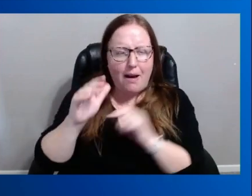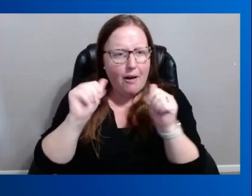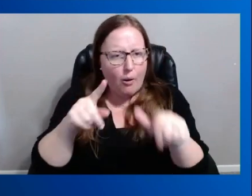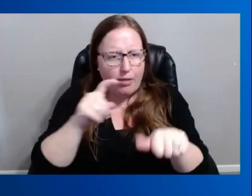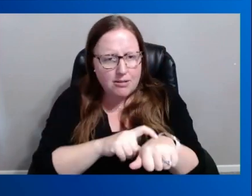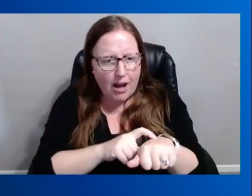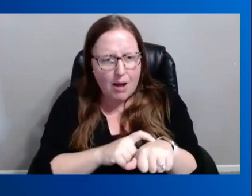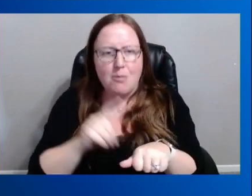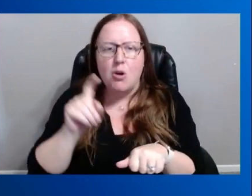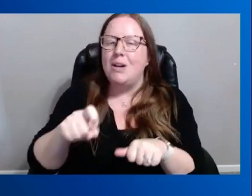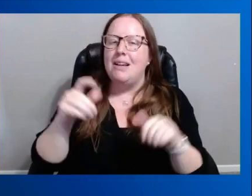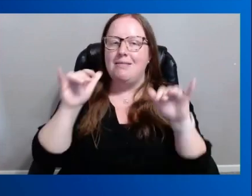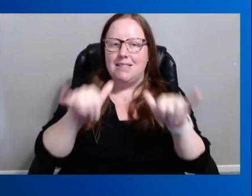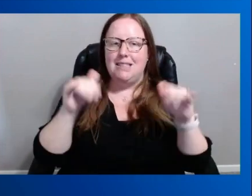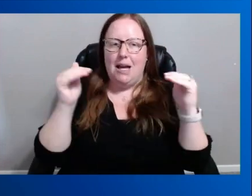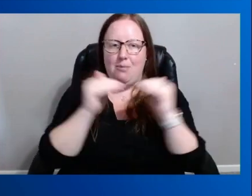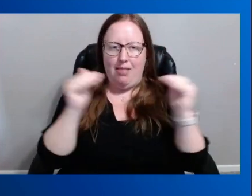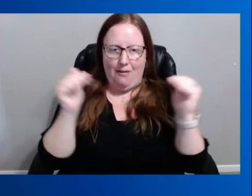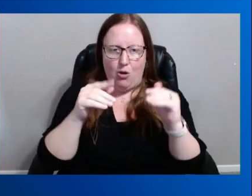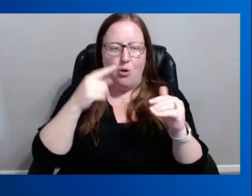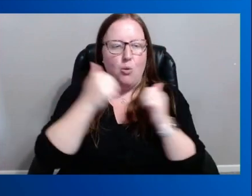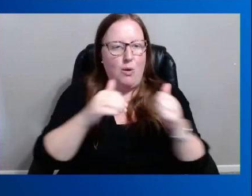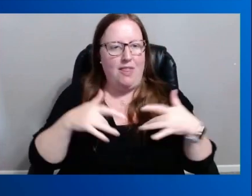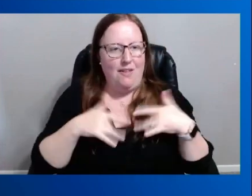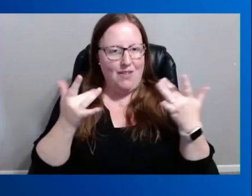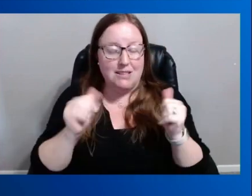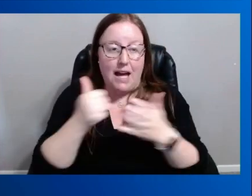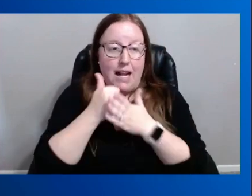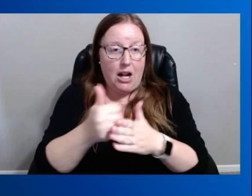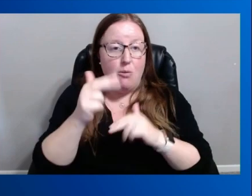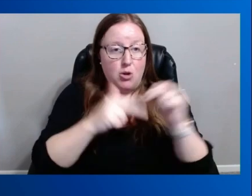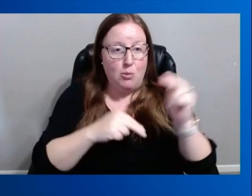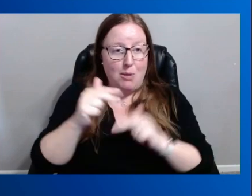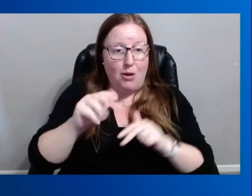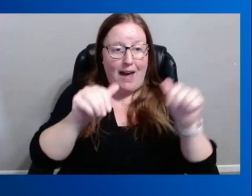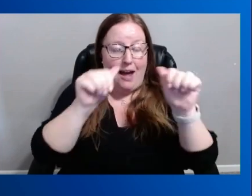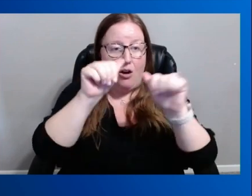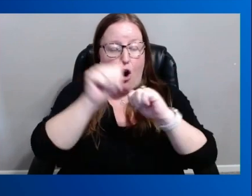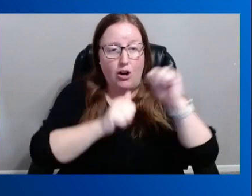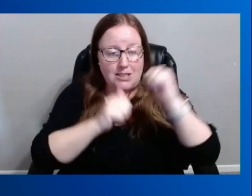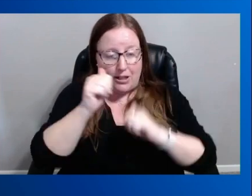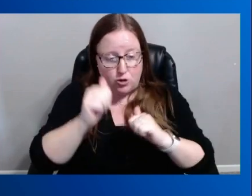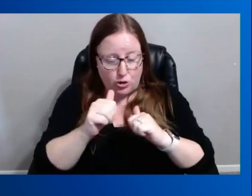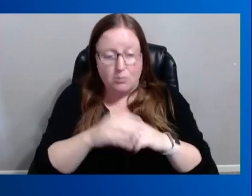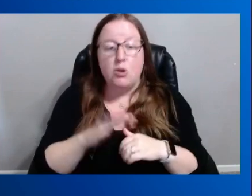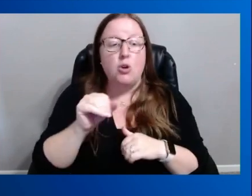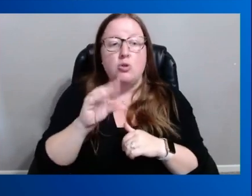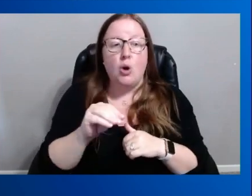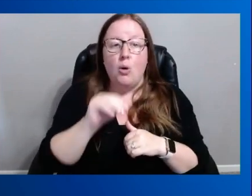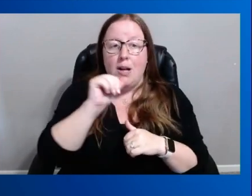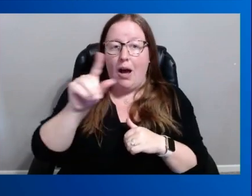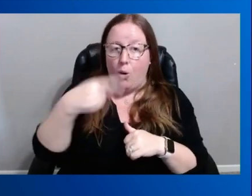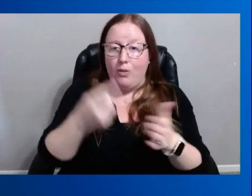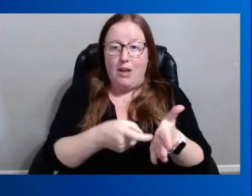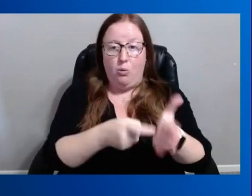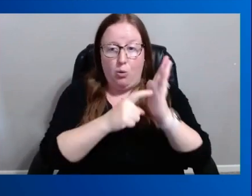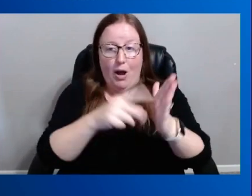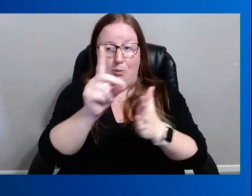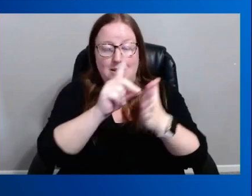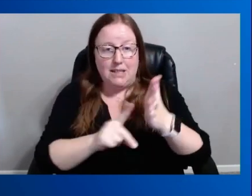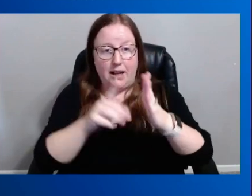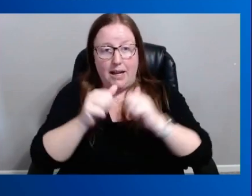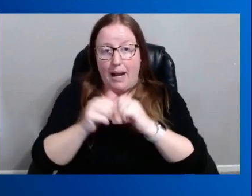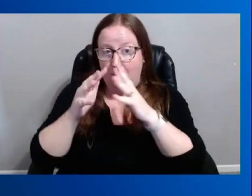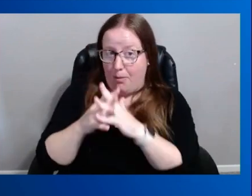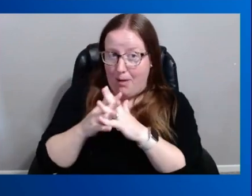same level with our events, and that can really help you build event architectures. So rather than doing requirement, design, and then implement,